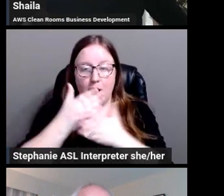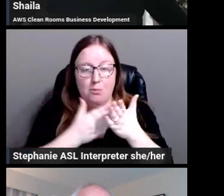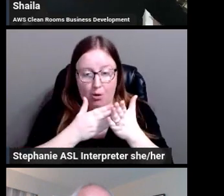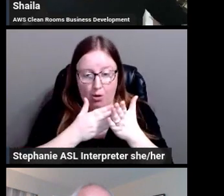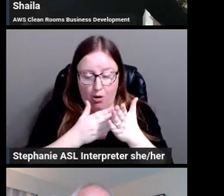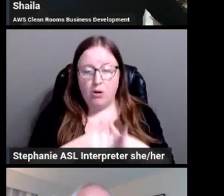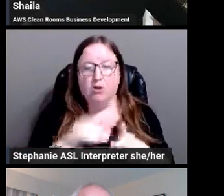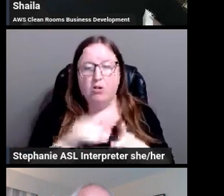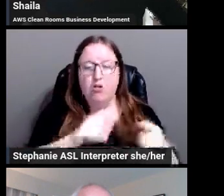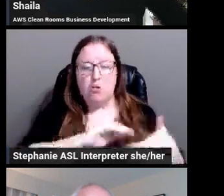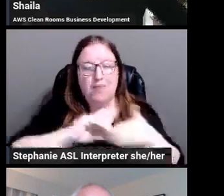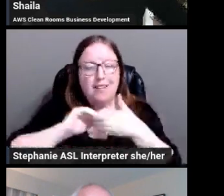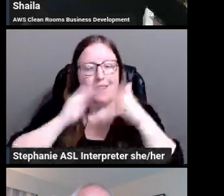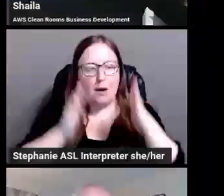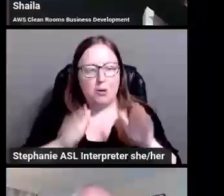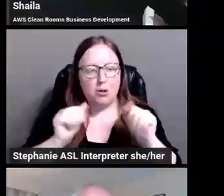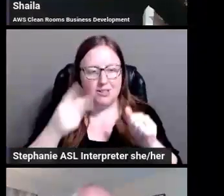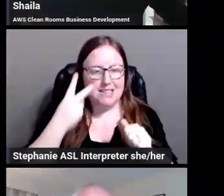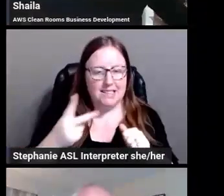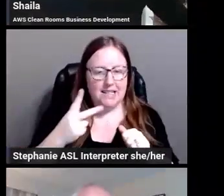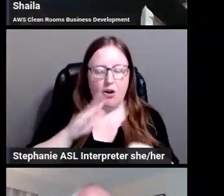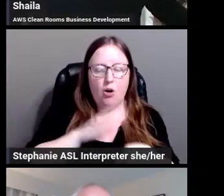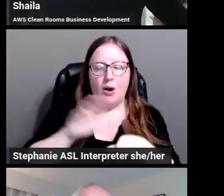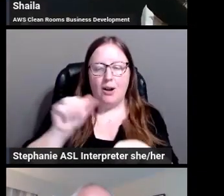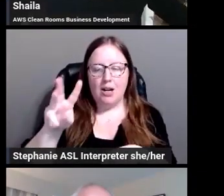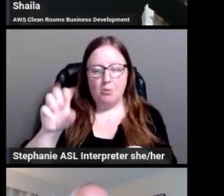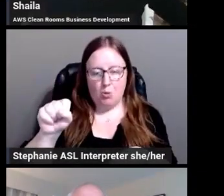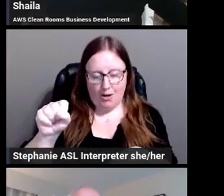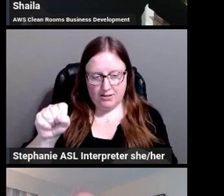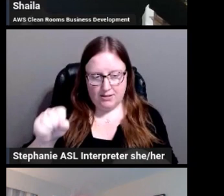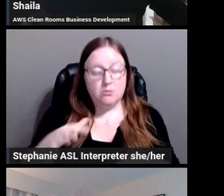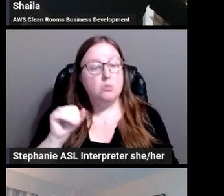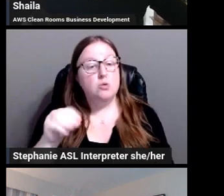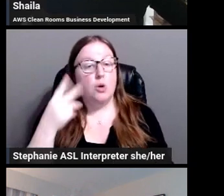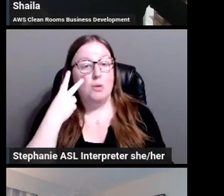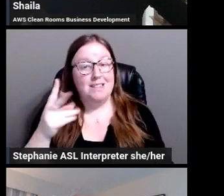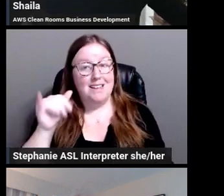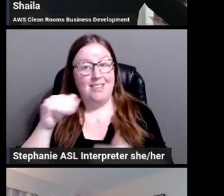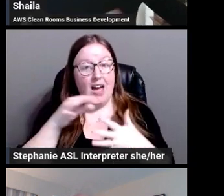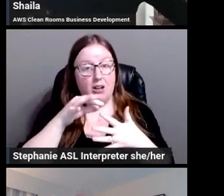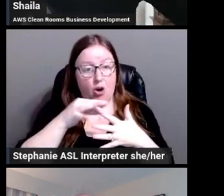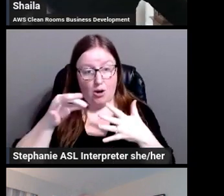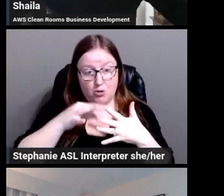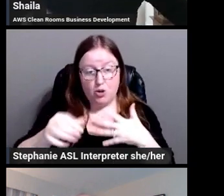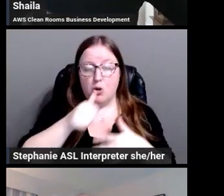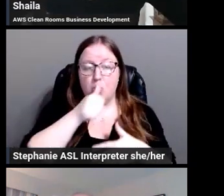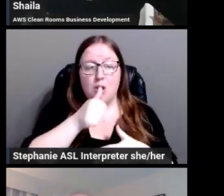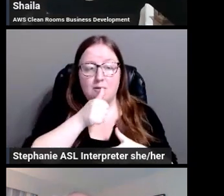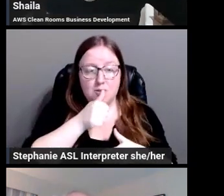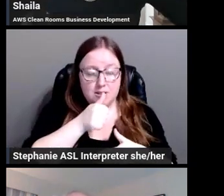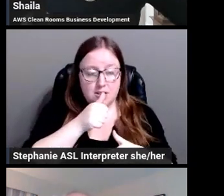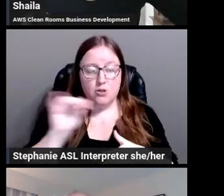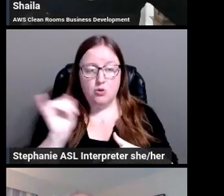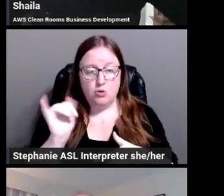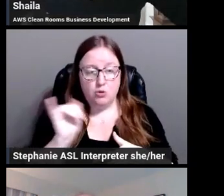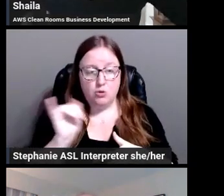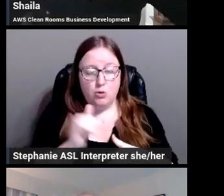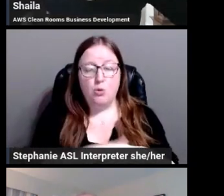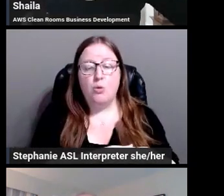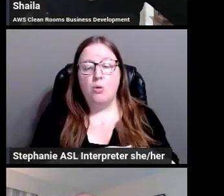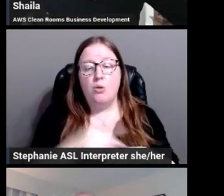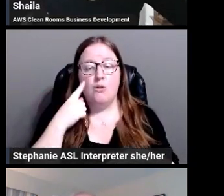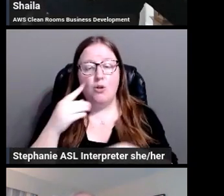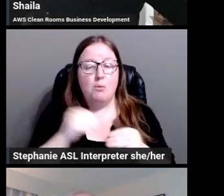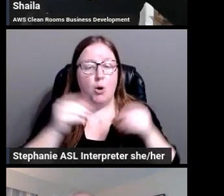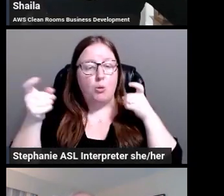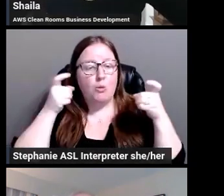as those collaborators, not AWS. So we see this this optional privacy tech of interest to more